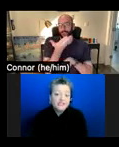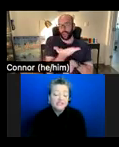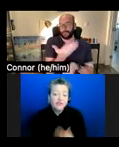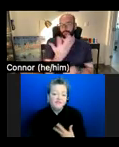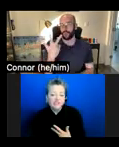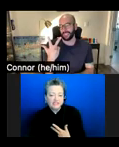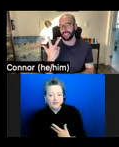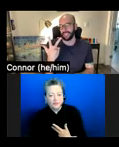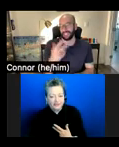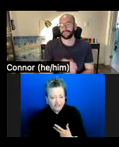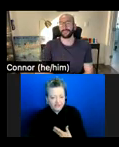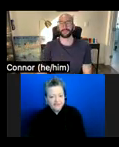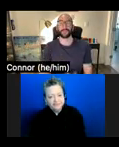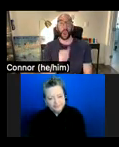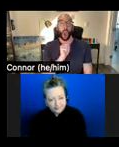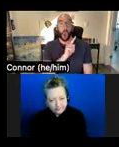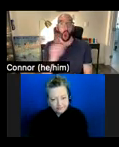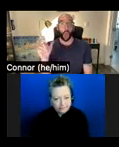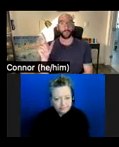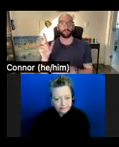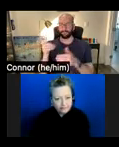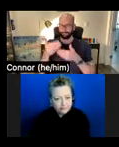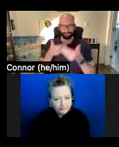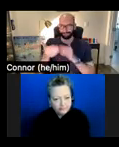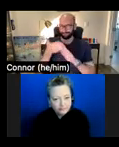So there's actually three functions here, or three features.